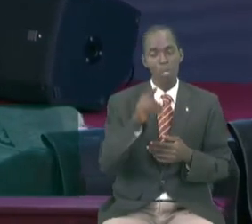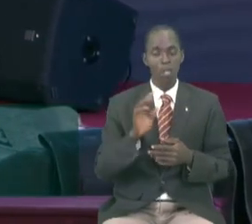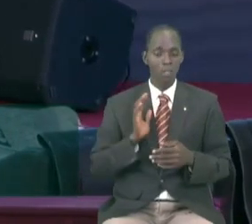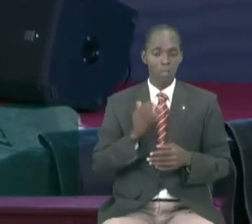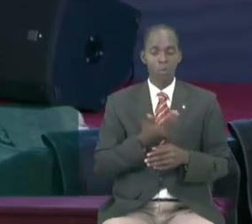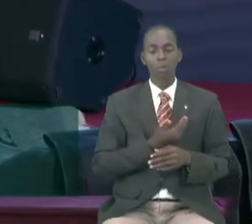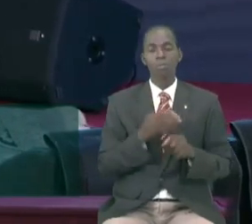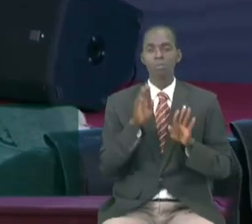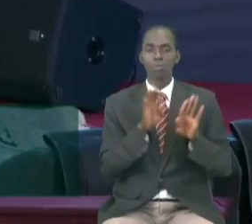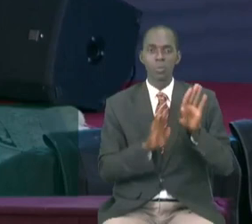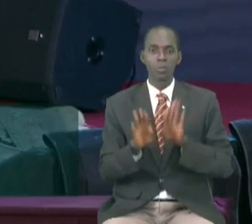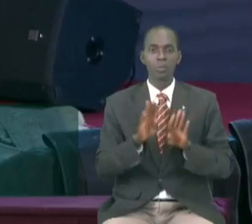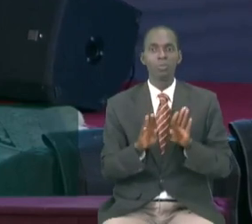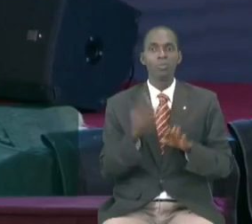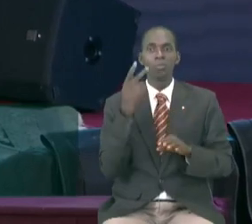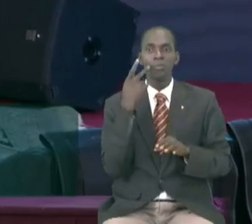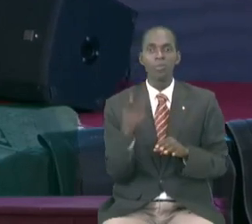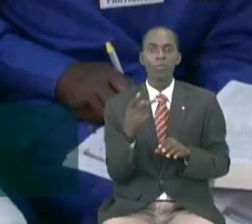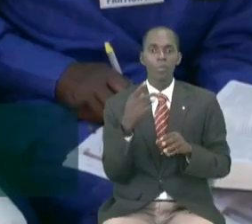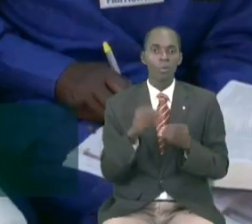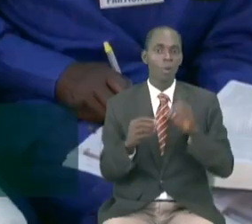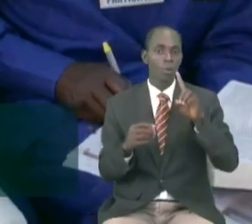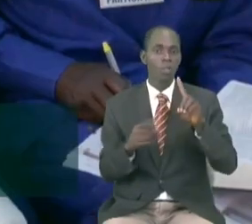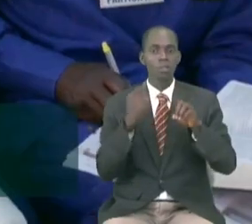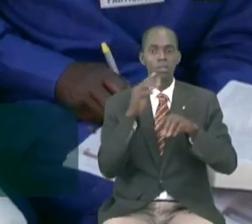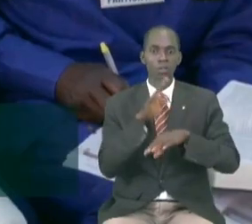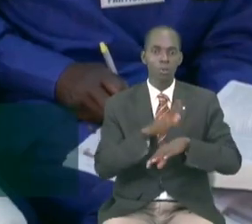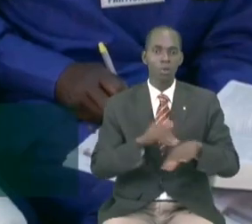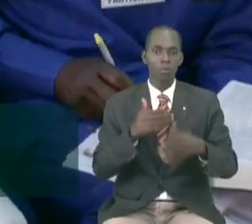tells us in Jonah chapter 1,